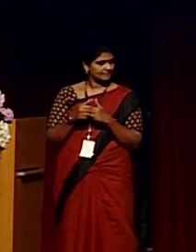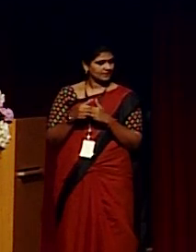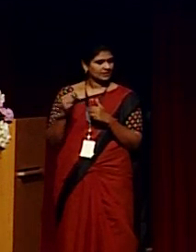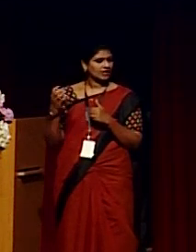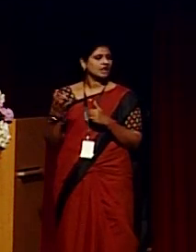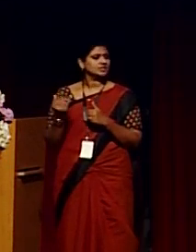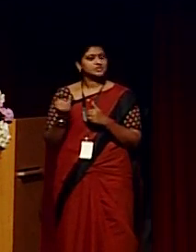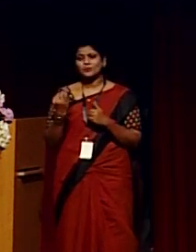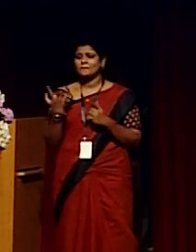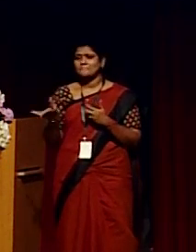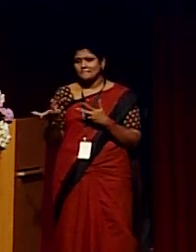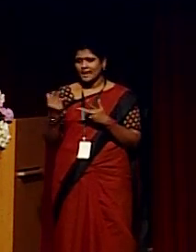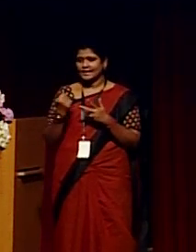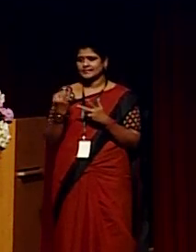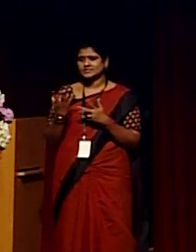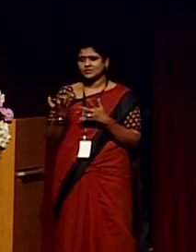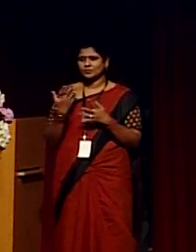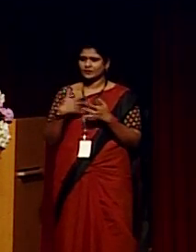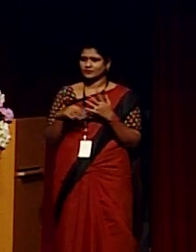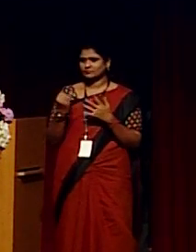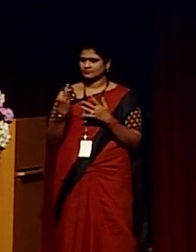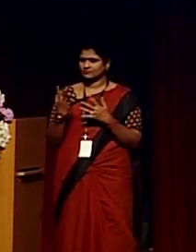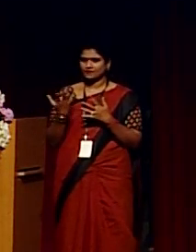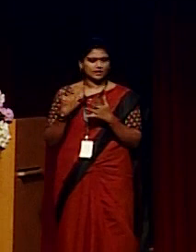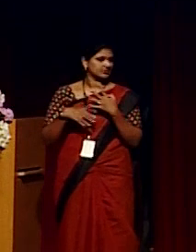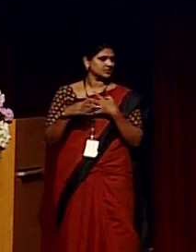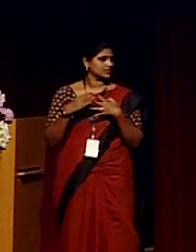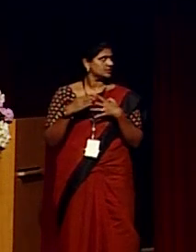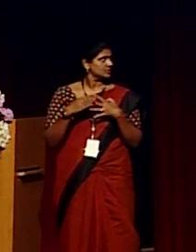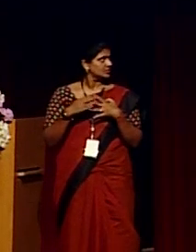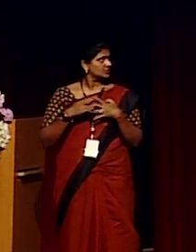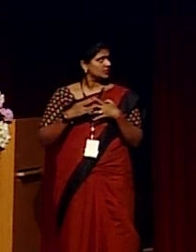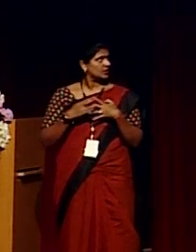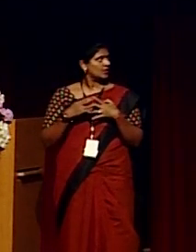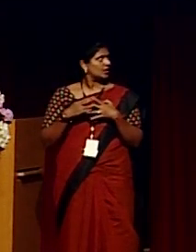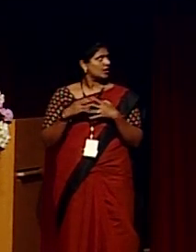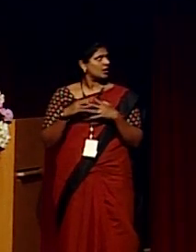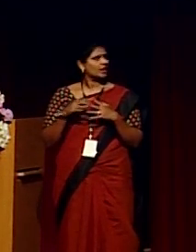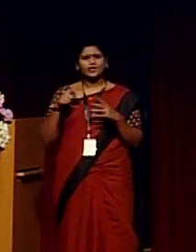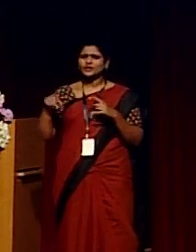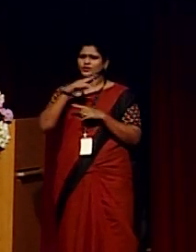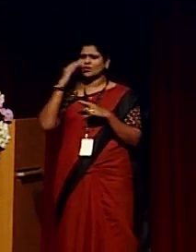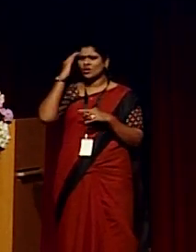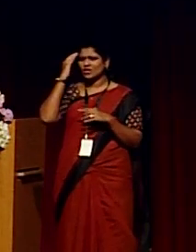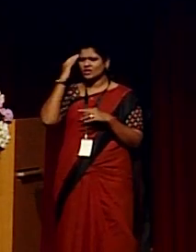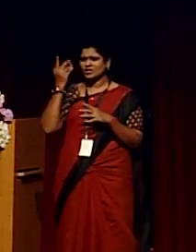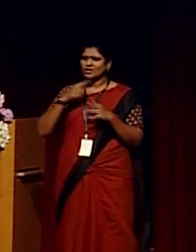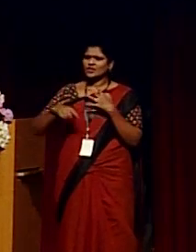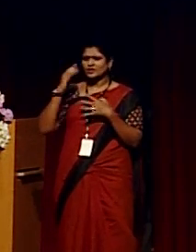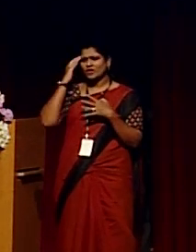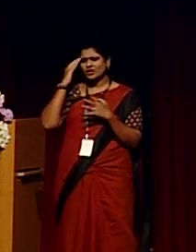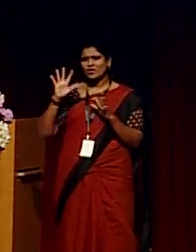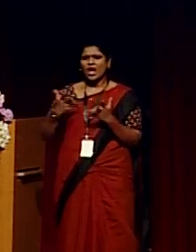mathematical fashion. And the speech rule engine is not just in MathChecks, it's originated. I was spending a sabbatical year at Google